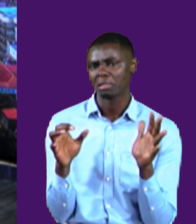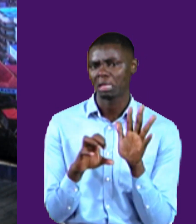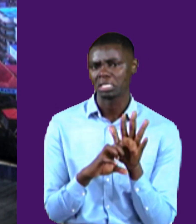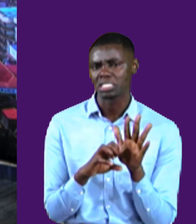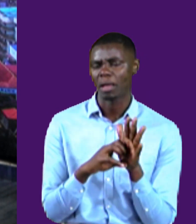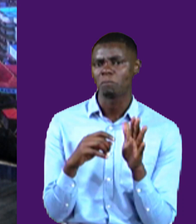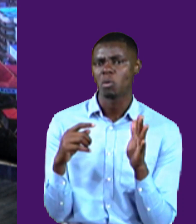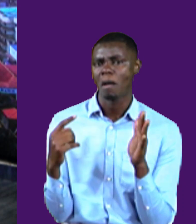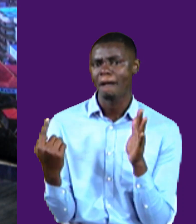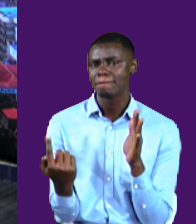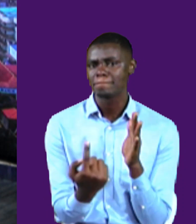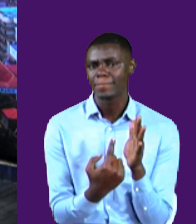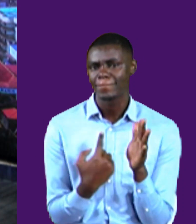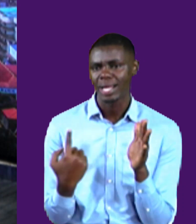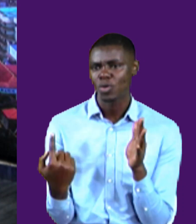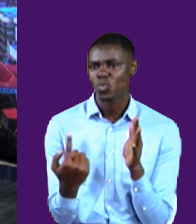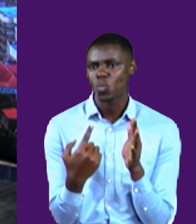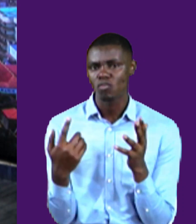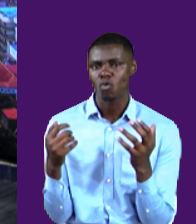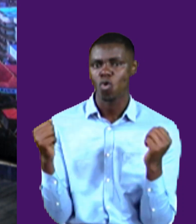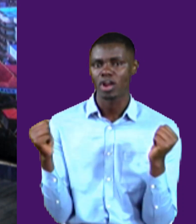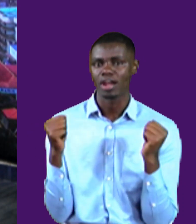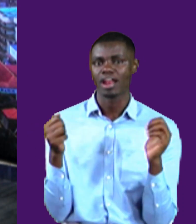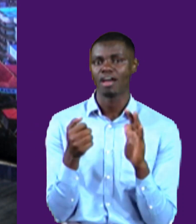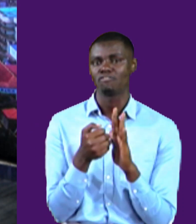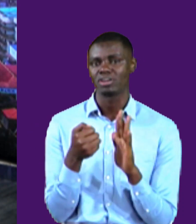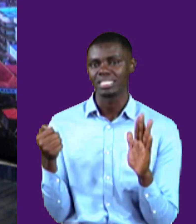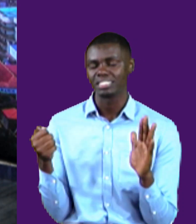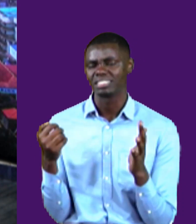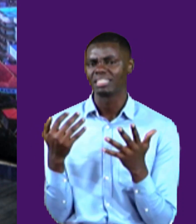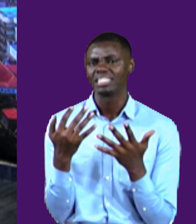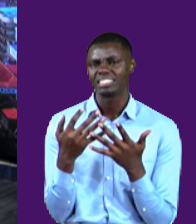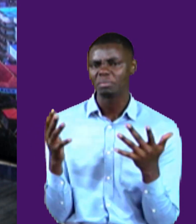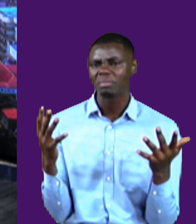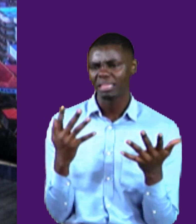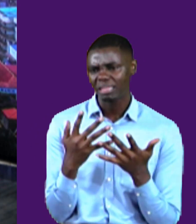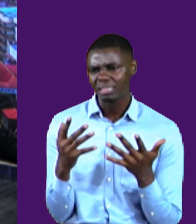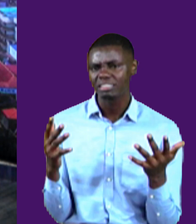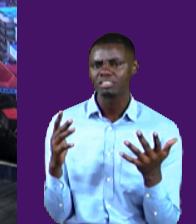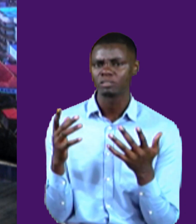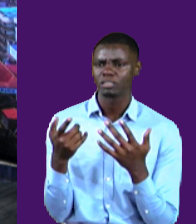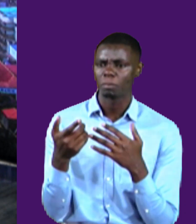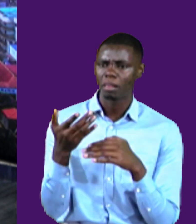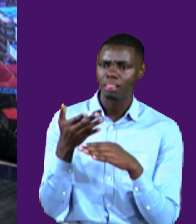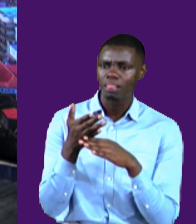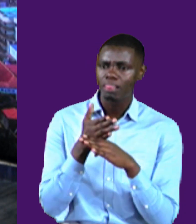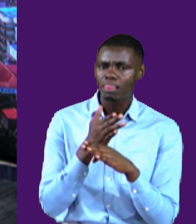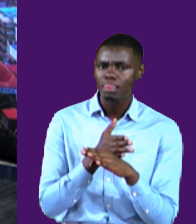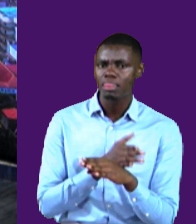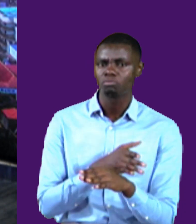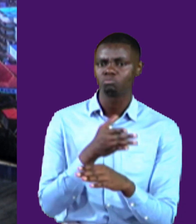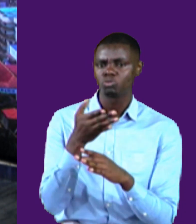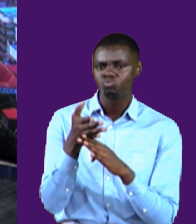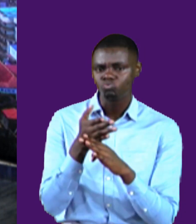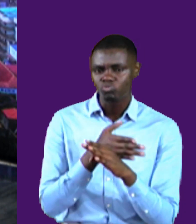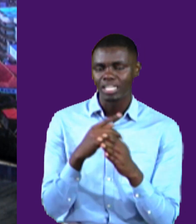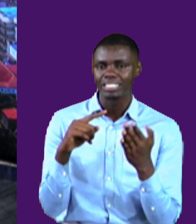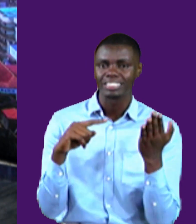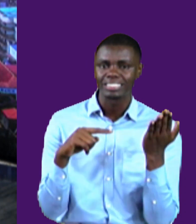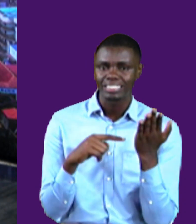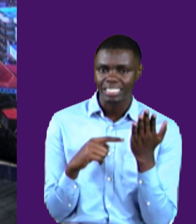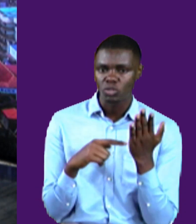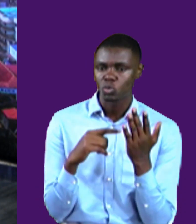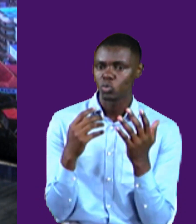a microwave or a fridge. There are some features which are improved as the